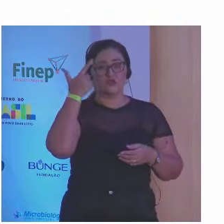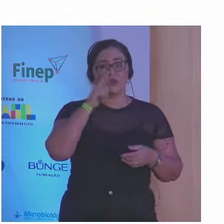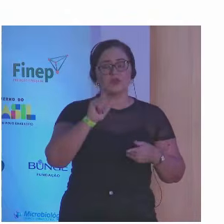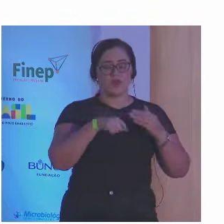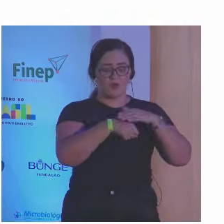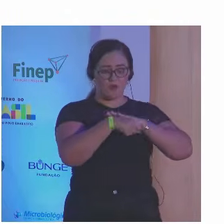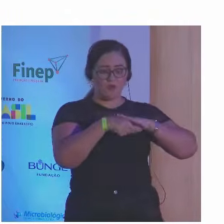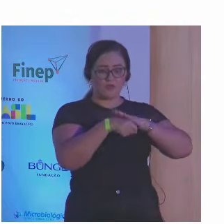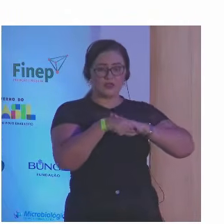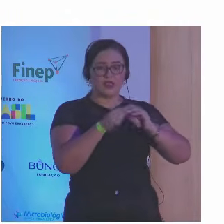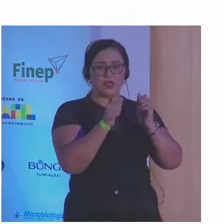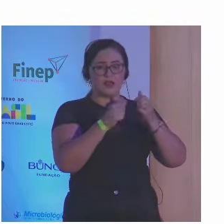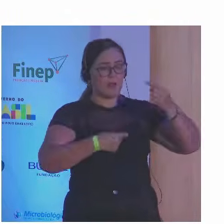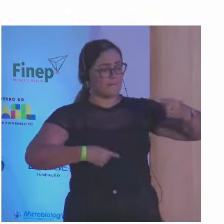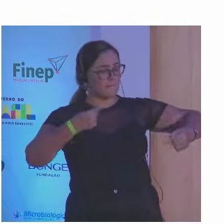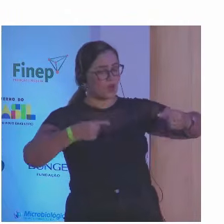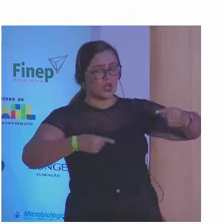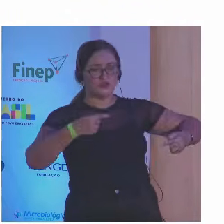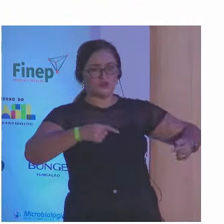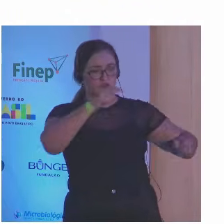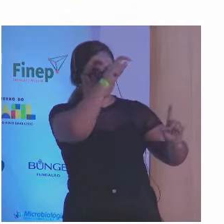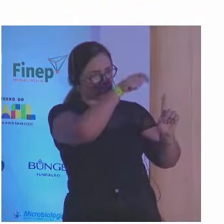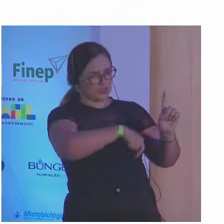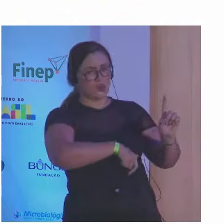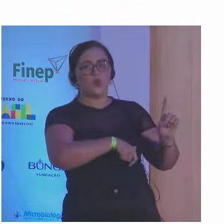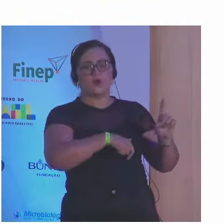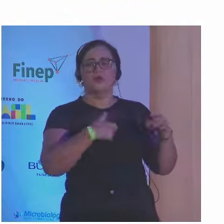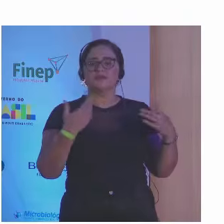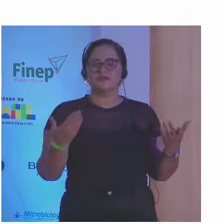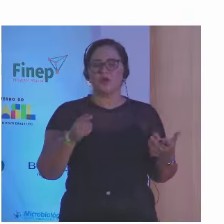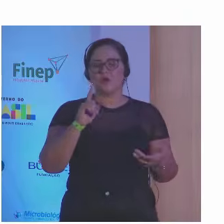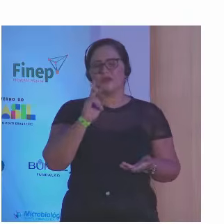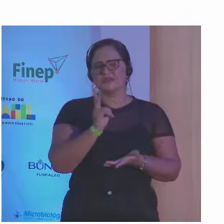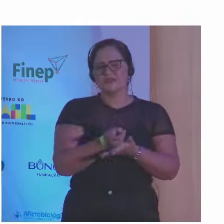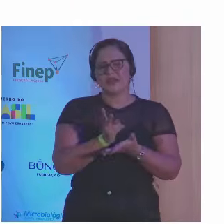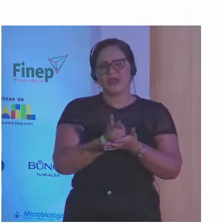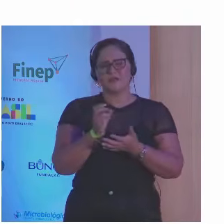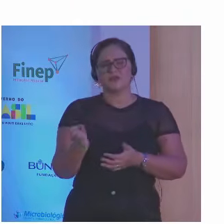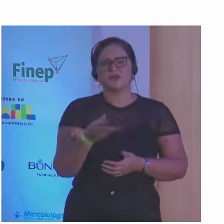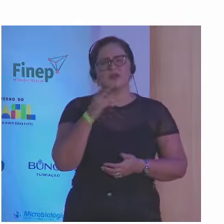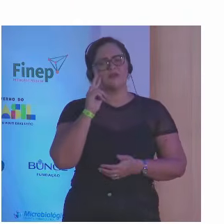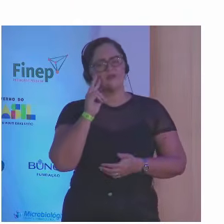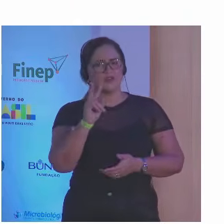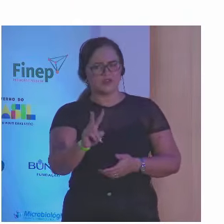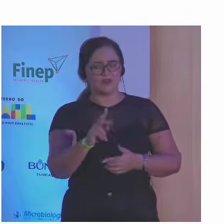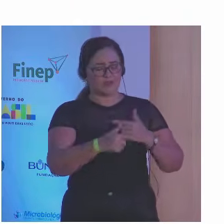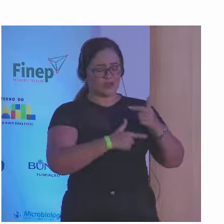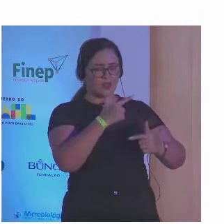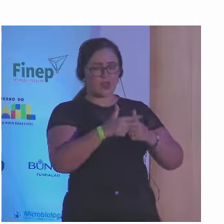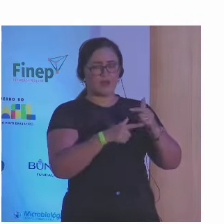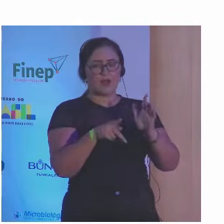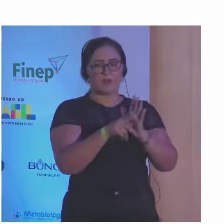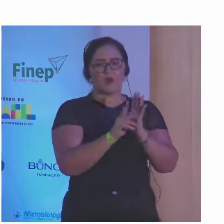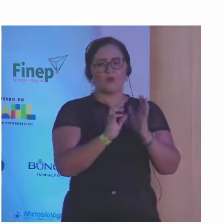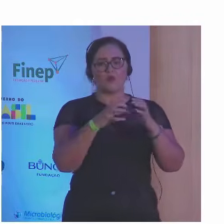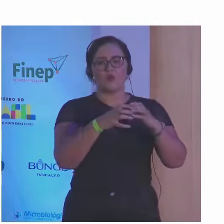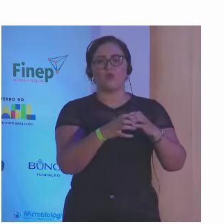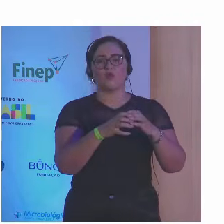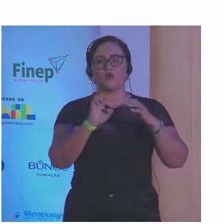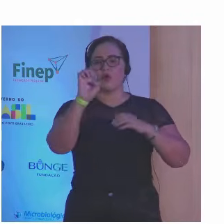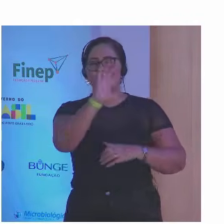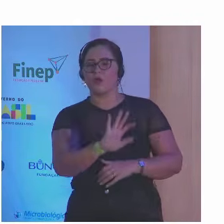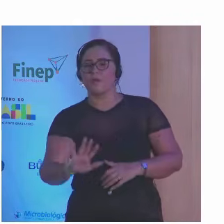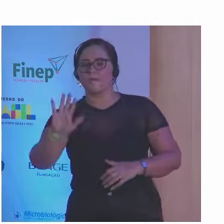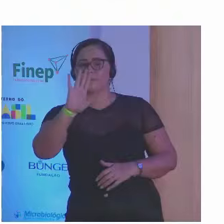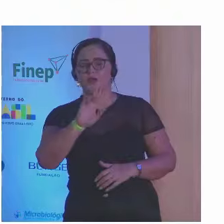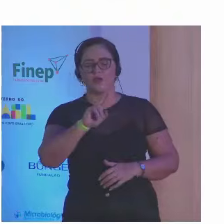a modern ocean forecasting centers, and we are working for the European Commission, for the UNESCO, for the UN, and